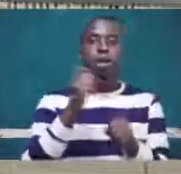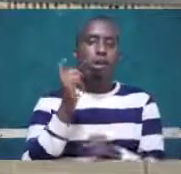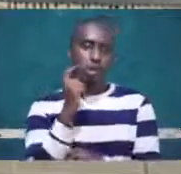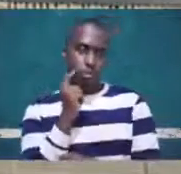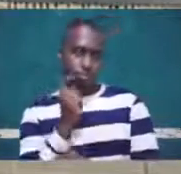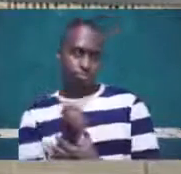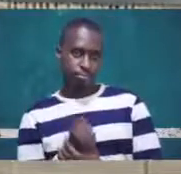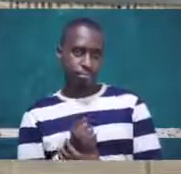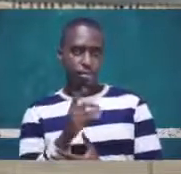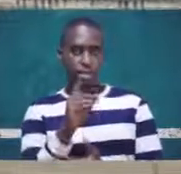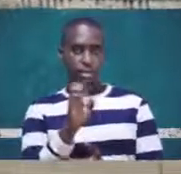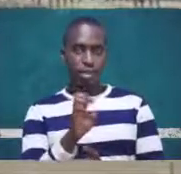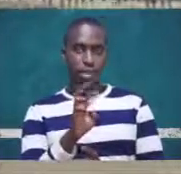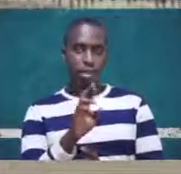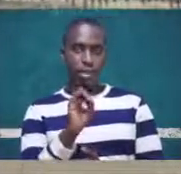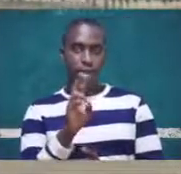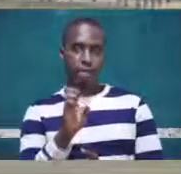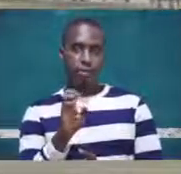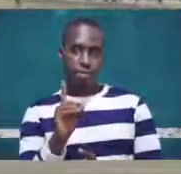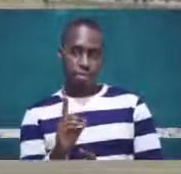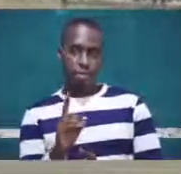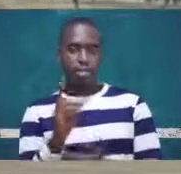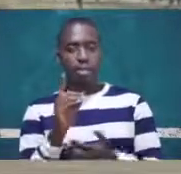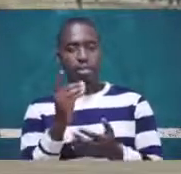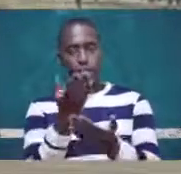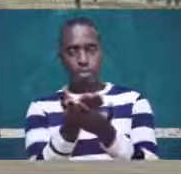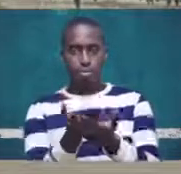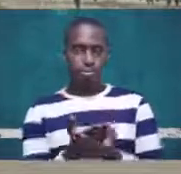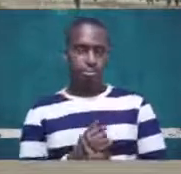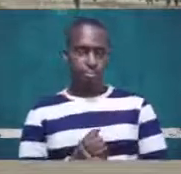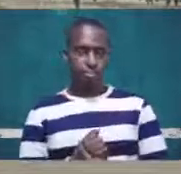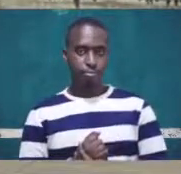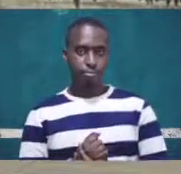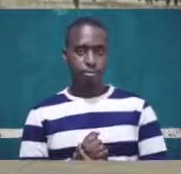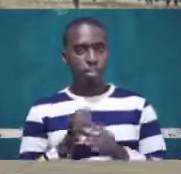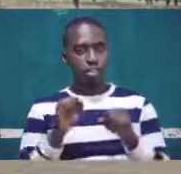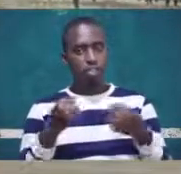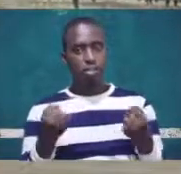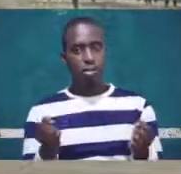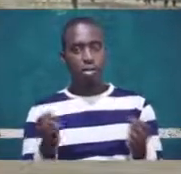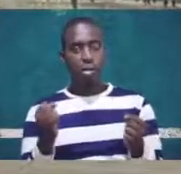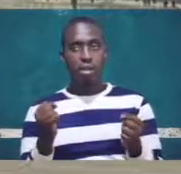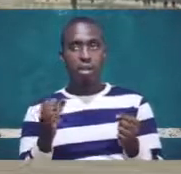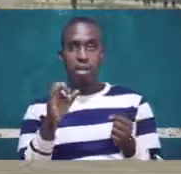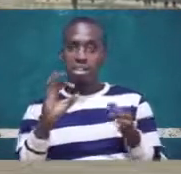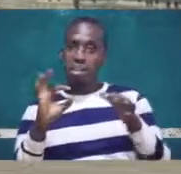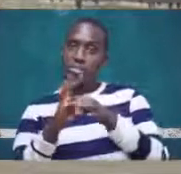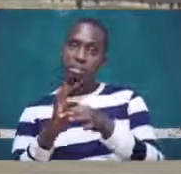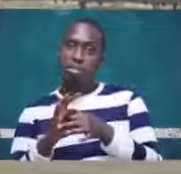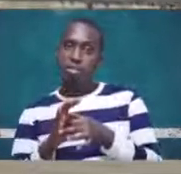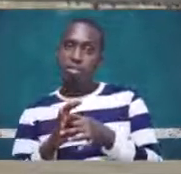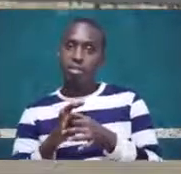Derived demand, demand for a commodity as a result of the demand for the other commodity. It can be an intermediate good or a final